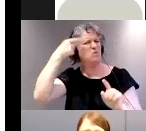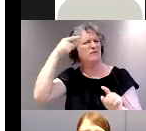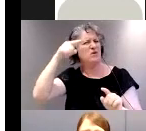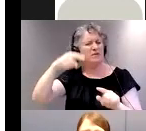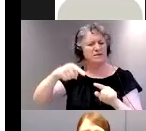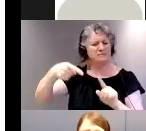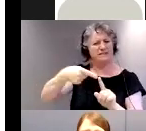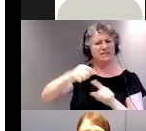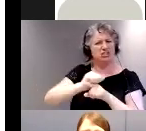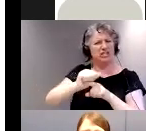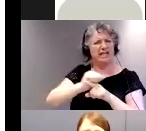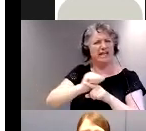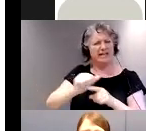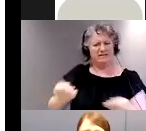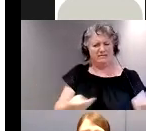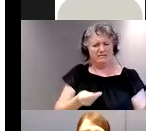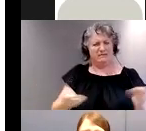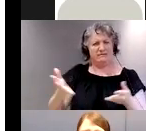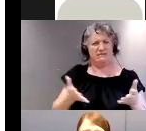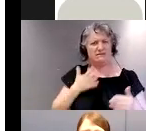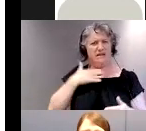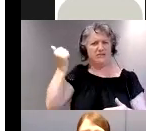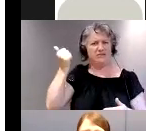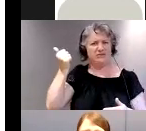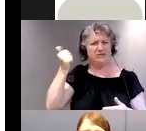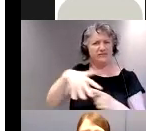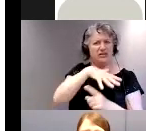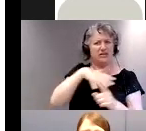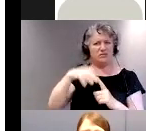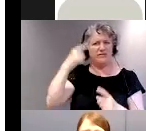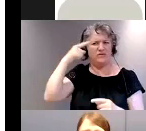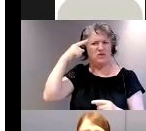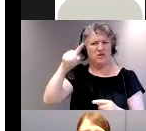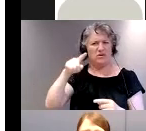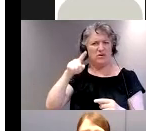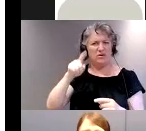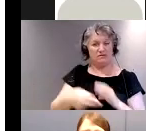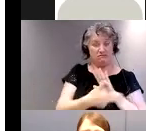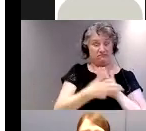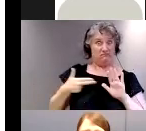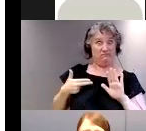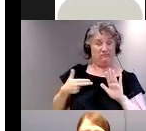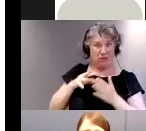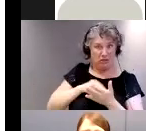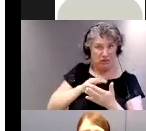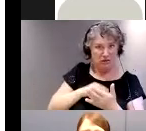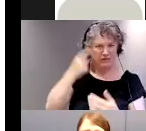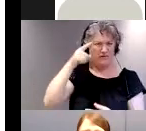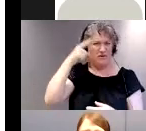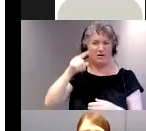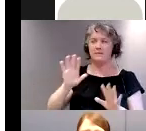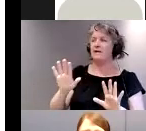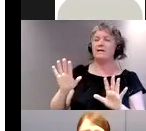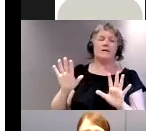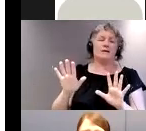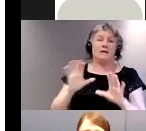training to do elder mediation. I don't know why I would need a designation. And I thought, you know, instead of bashing my head against the wall, I'm not going to